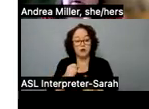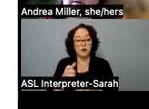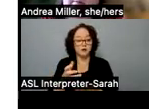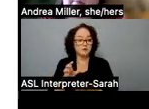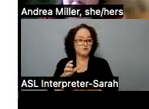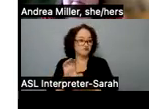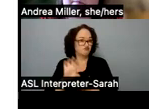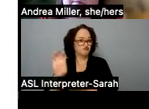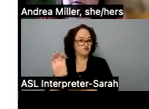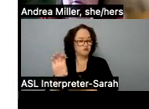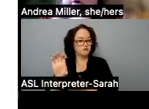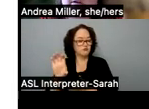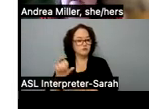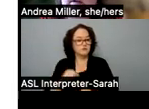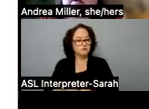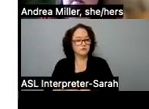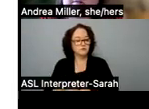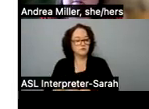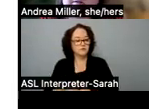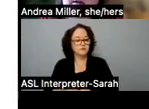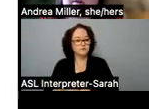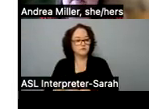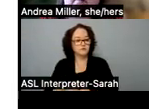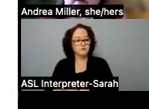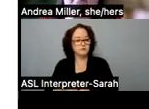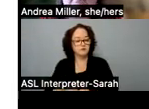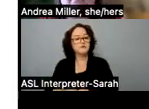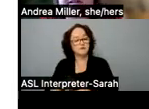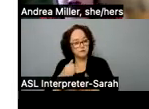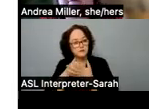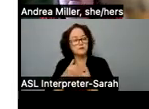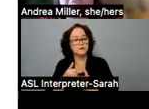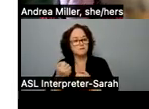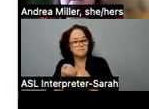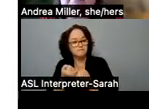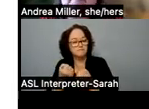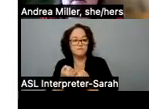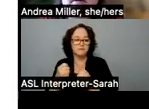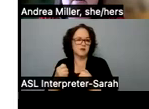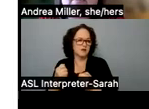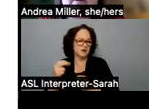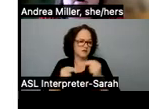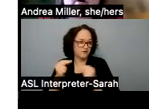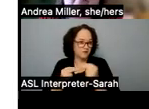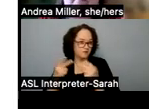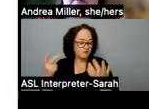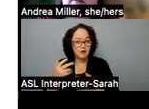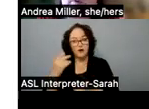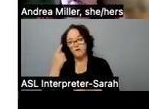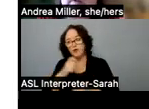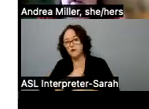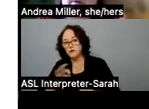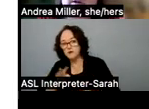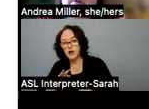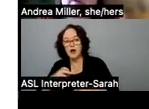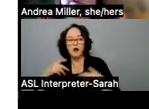the work that's in the development itself, like for staff or for needs. So there are other funding